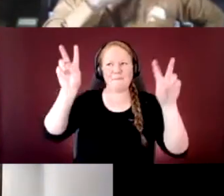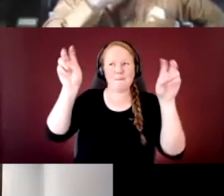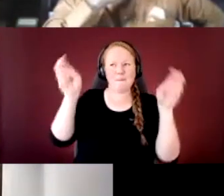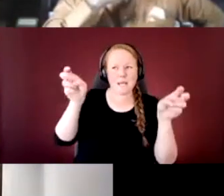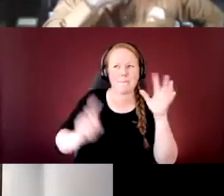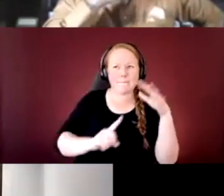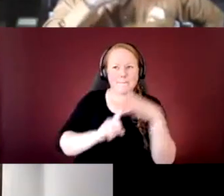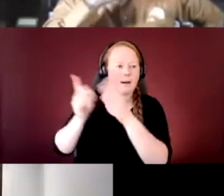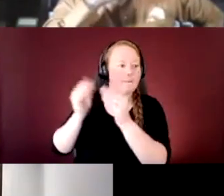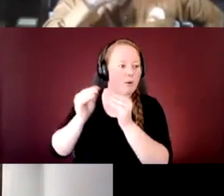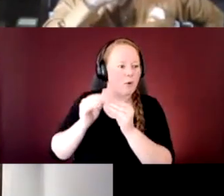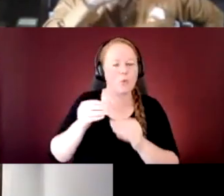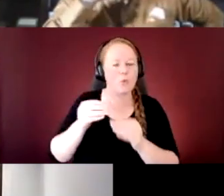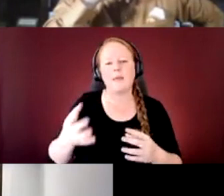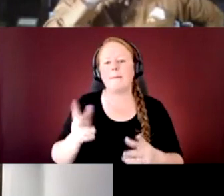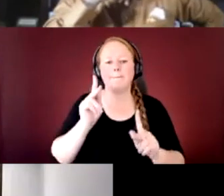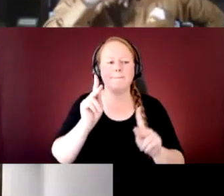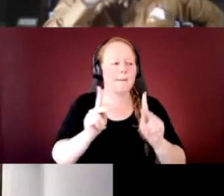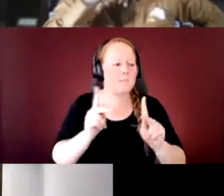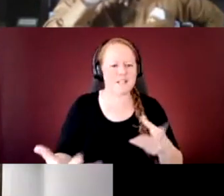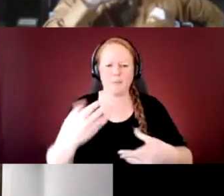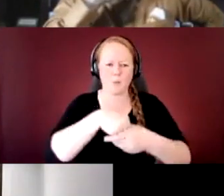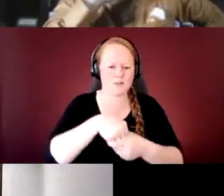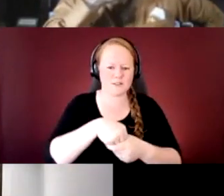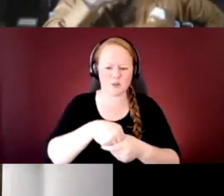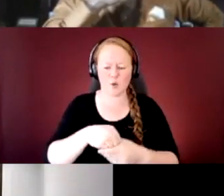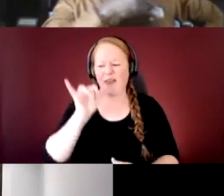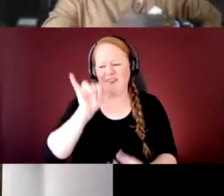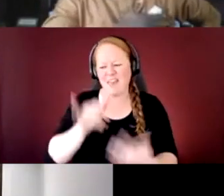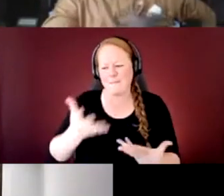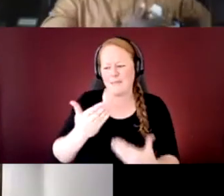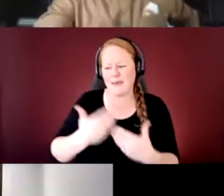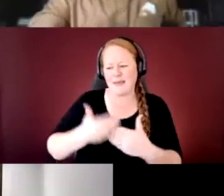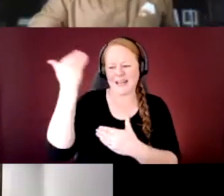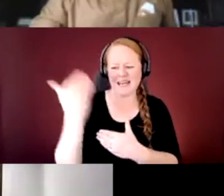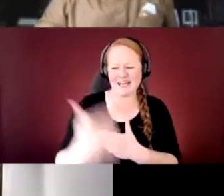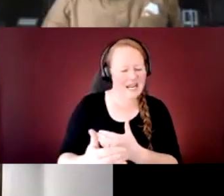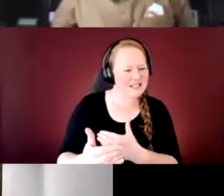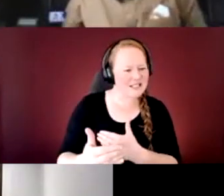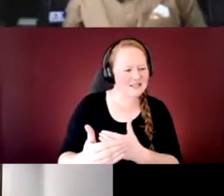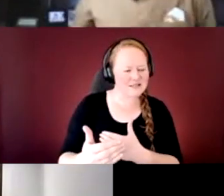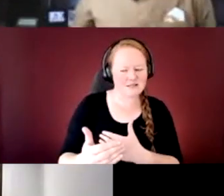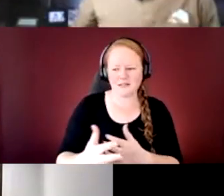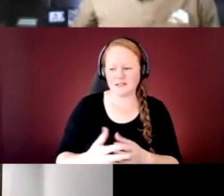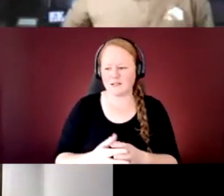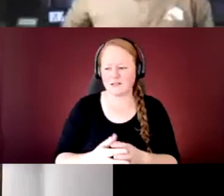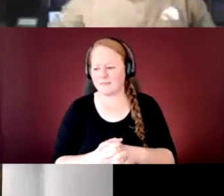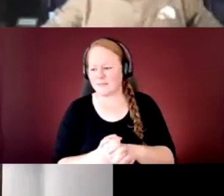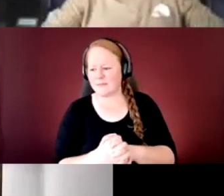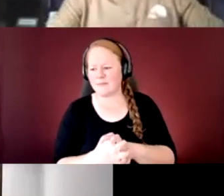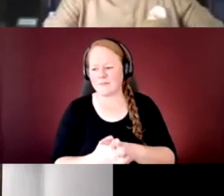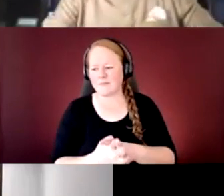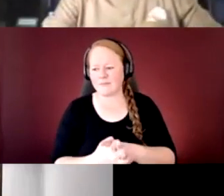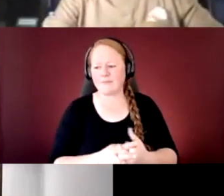public participation. And so that might be the next steps for this. And looking in the chat